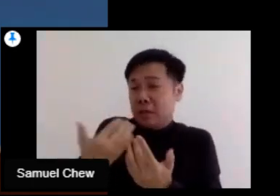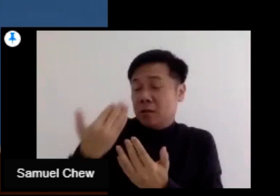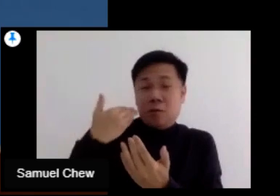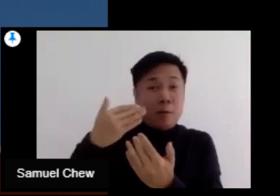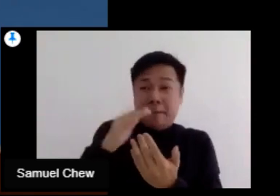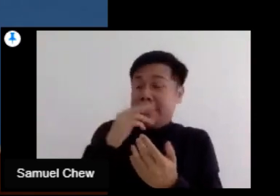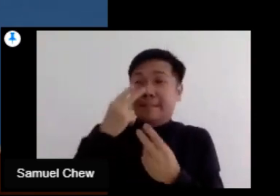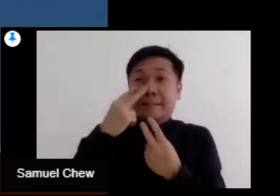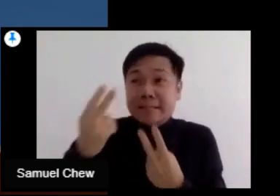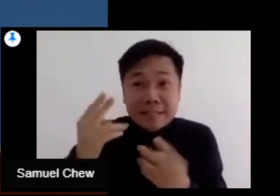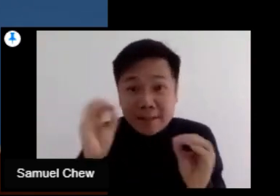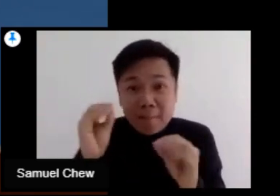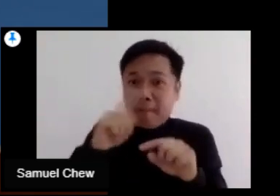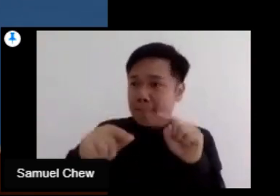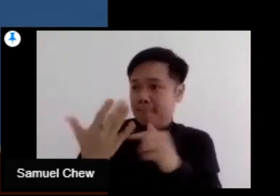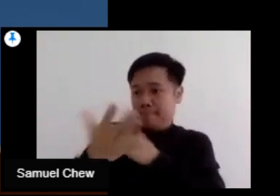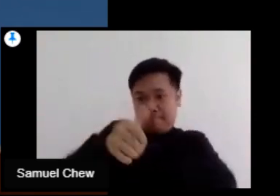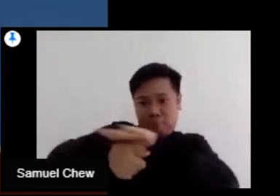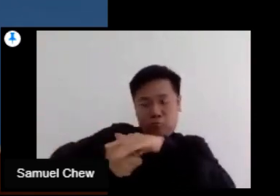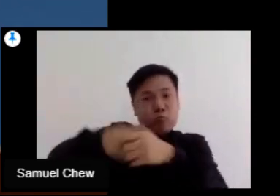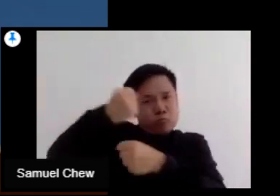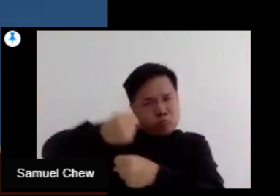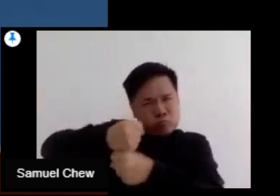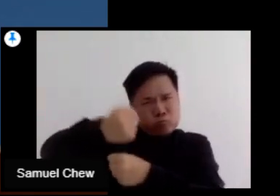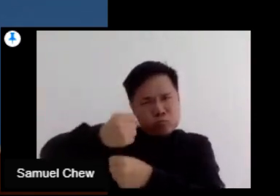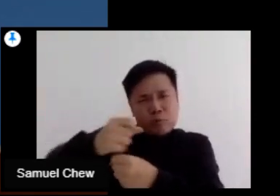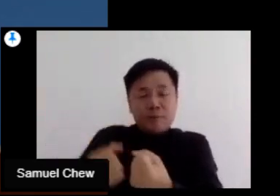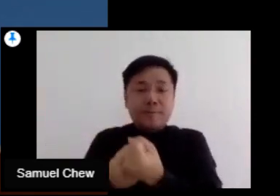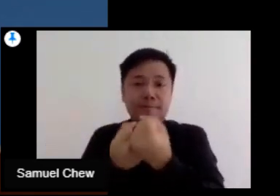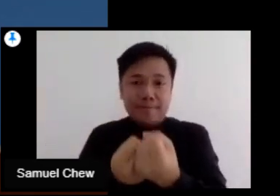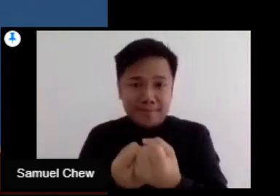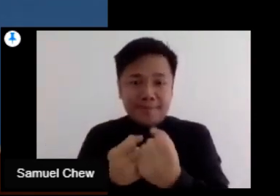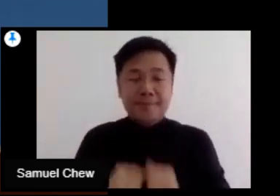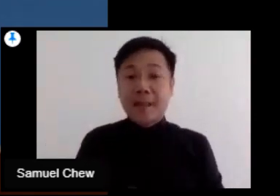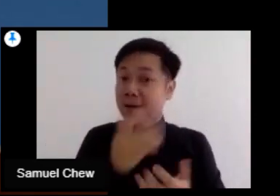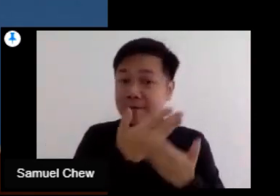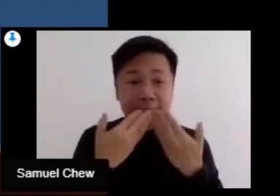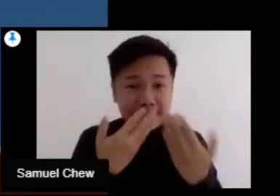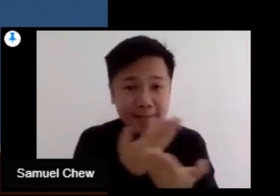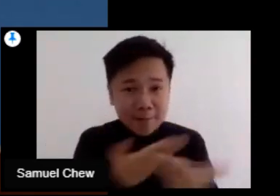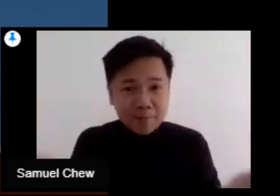scenes to support us. I thank you all.